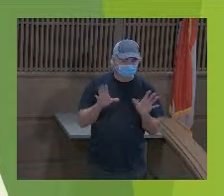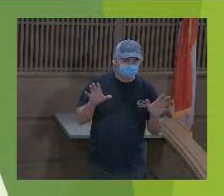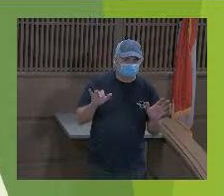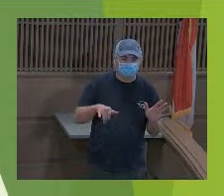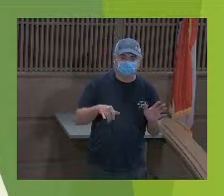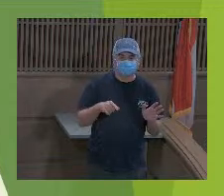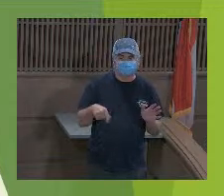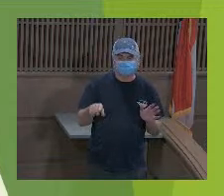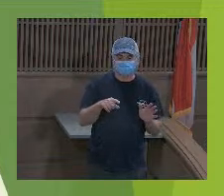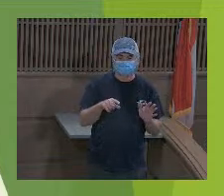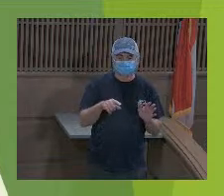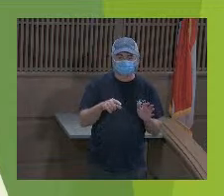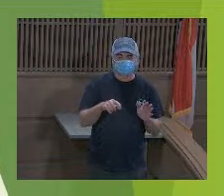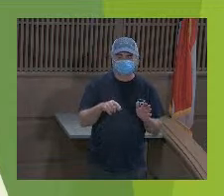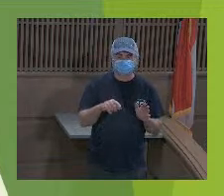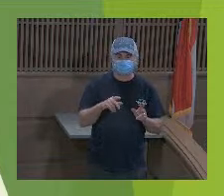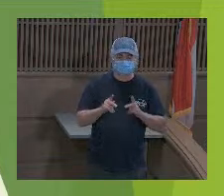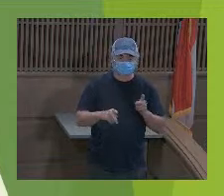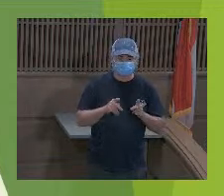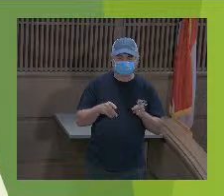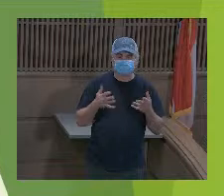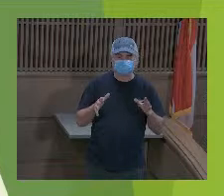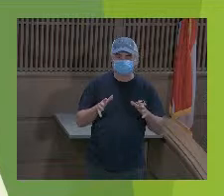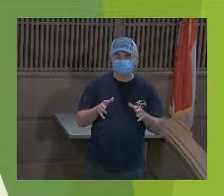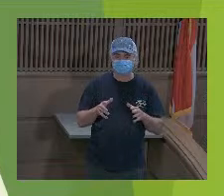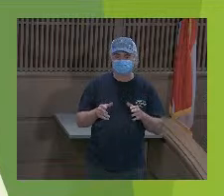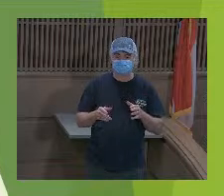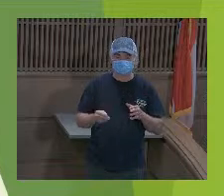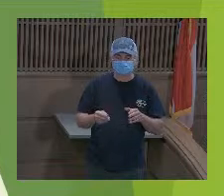individuals have a very high percentage been vaccinated.